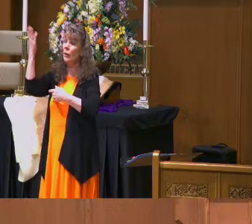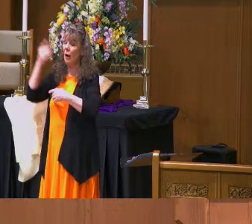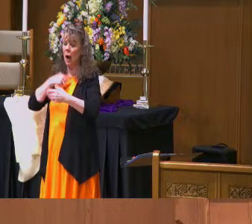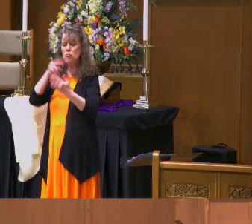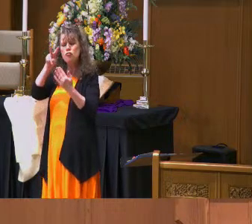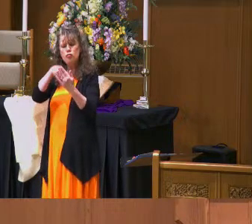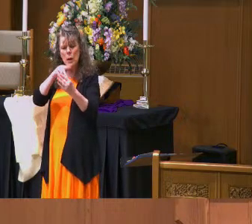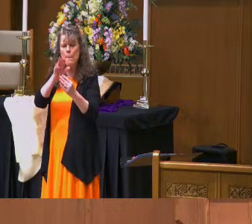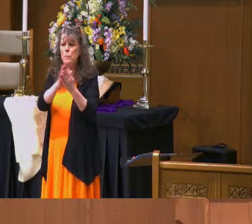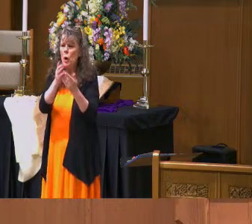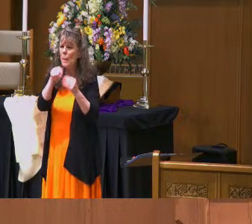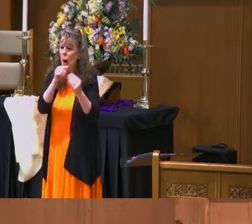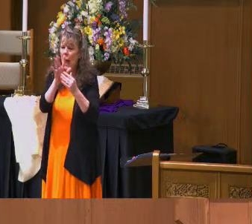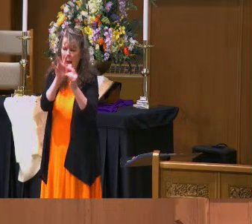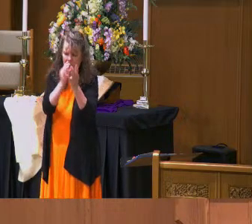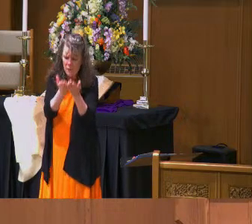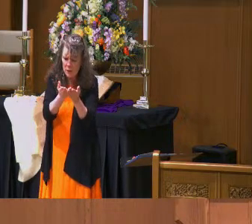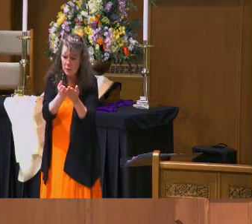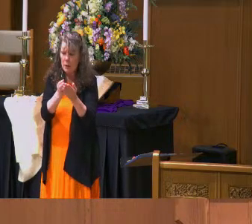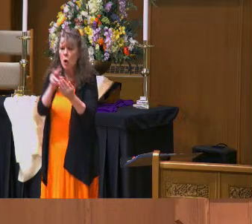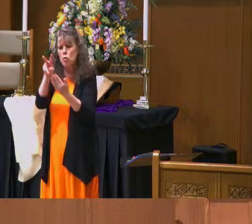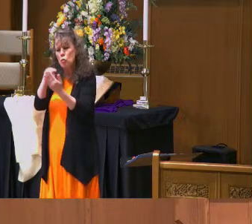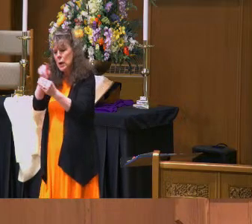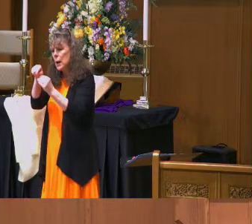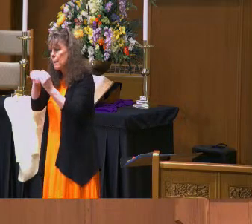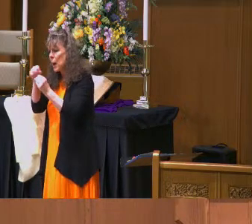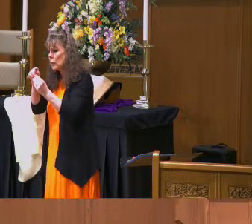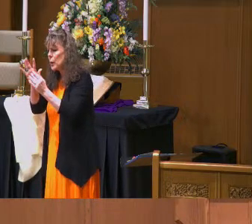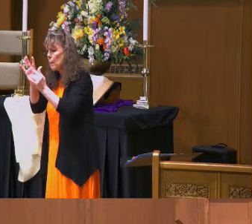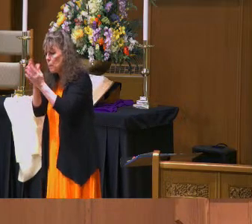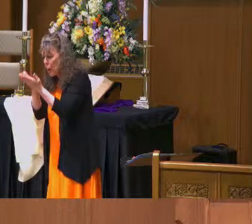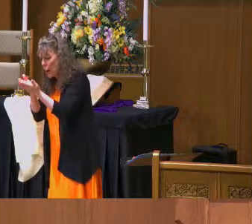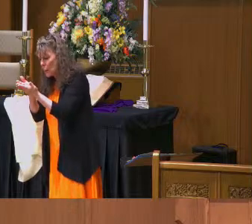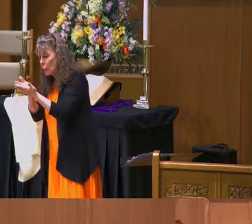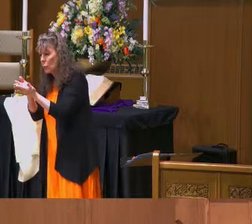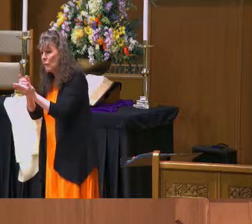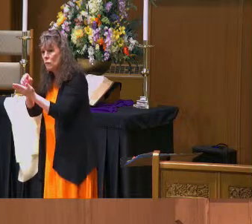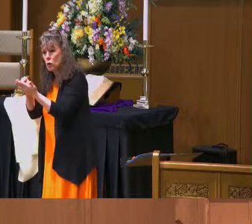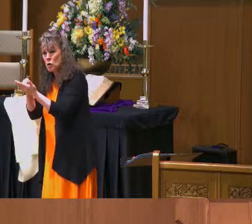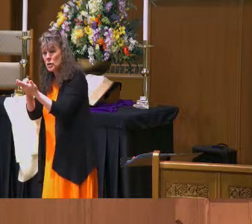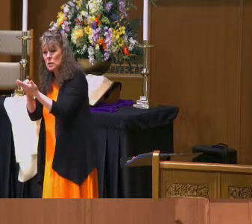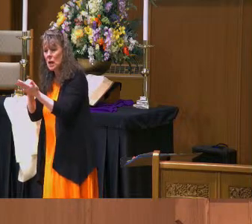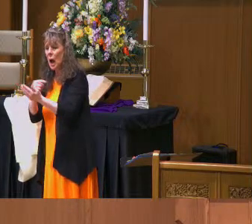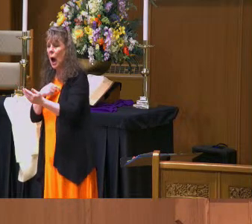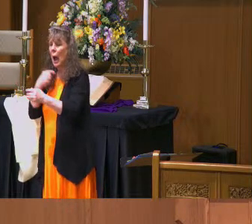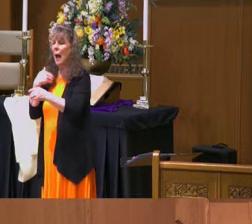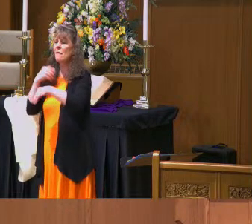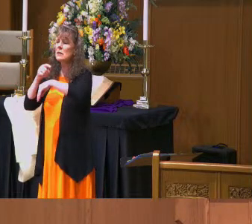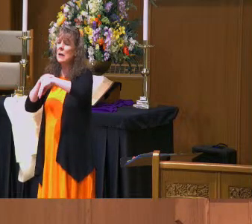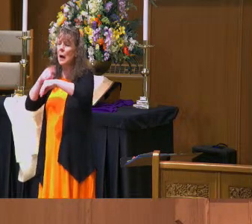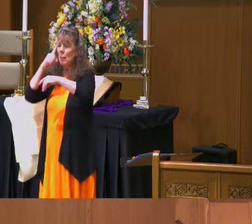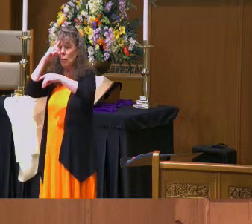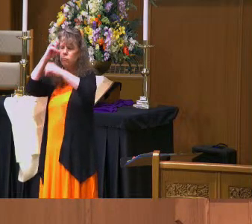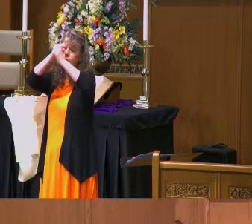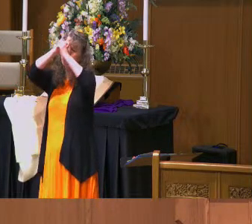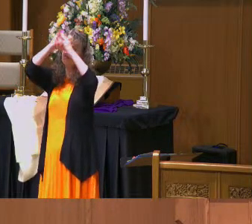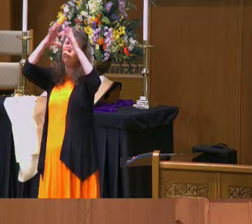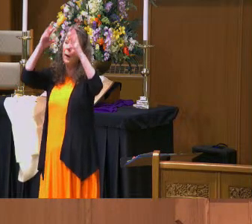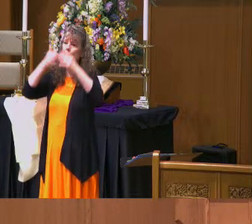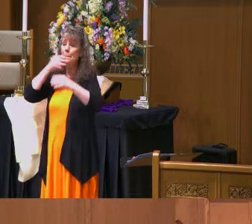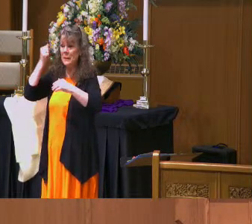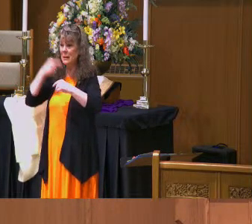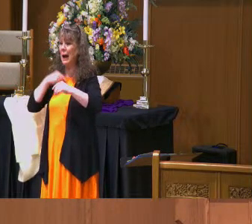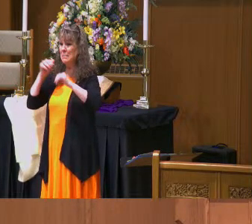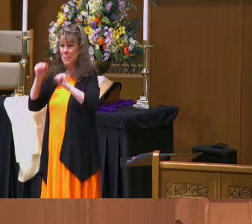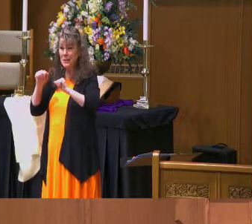heaven. I've read what the Bible says about heaven. I've spent time trying to picture, as best as I humanly can,